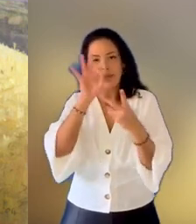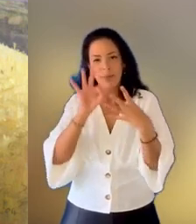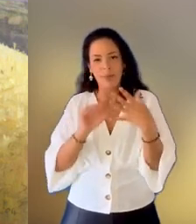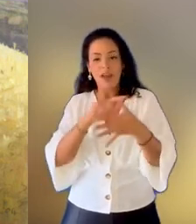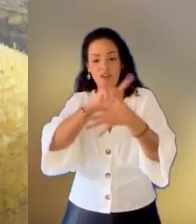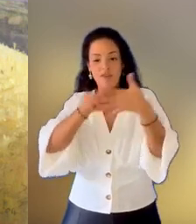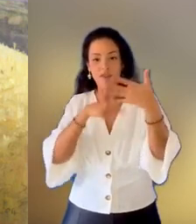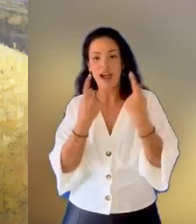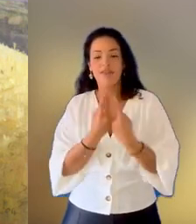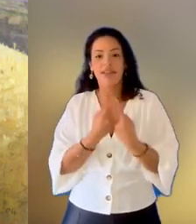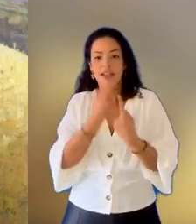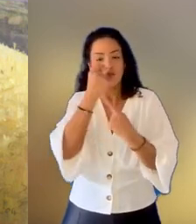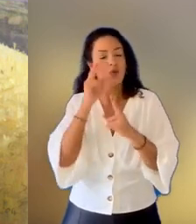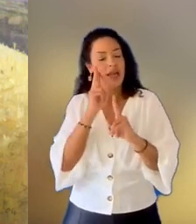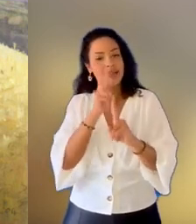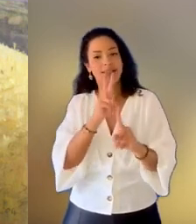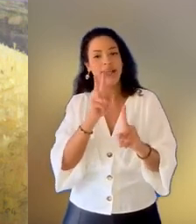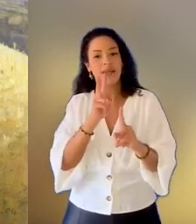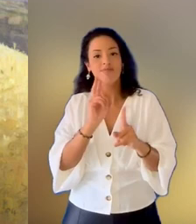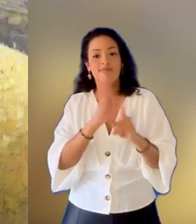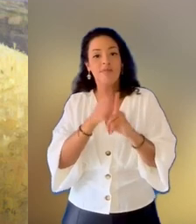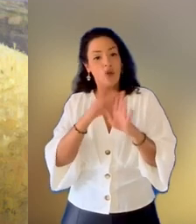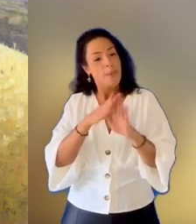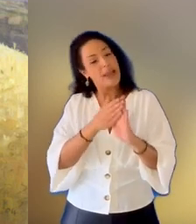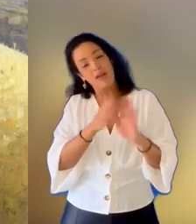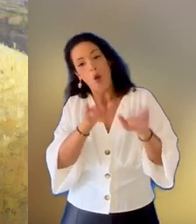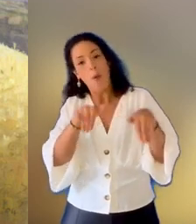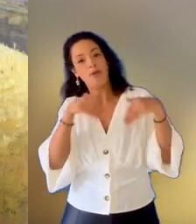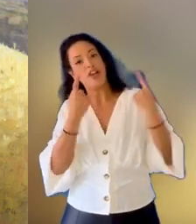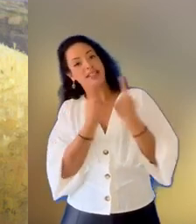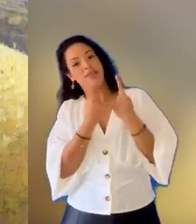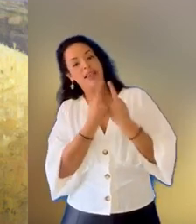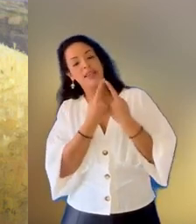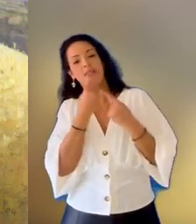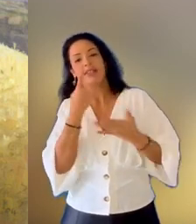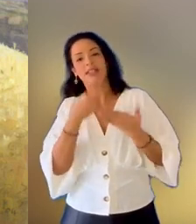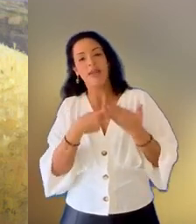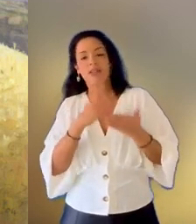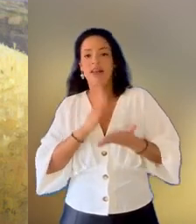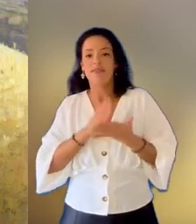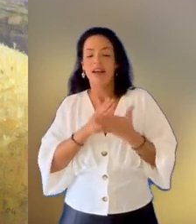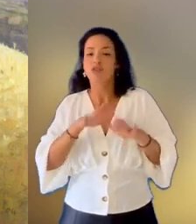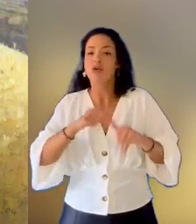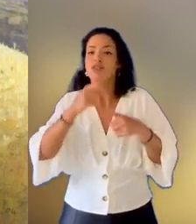see. Objective things, statements of fact. I'll start the timer now.